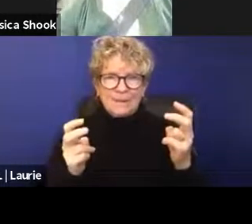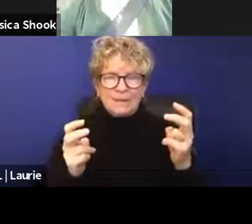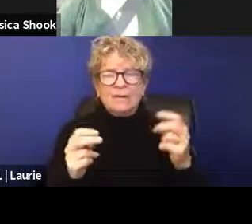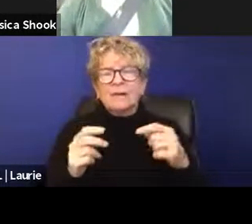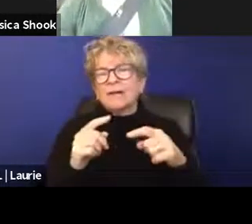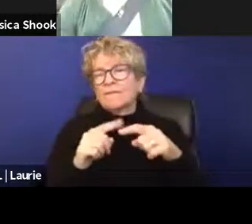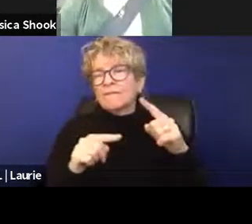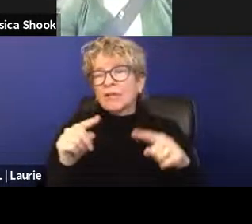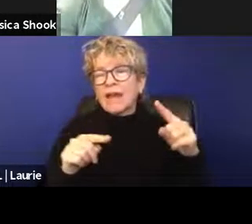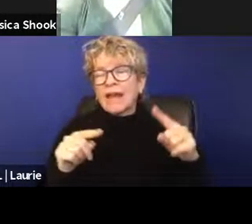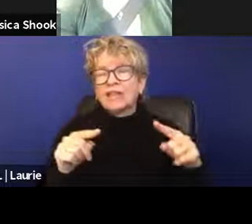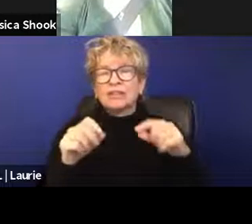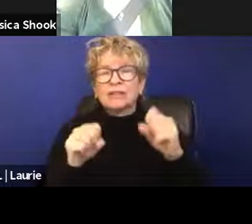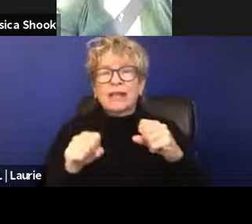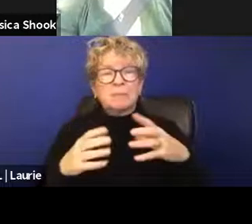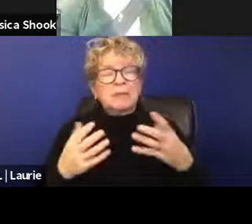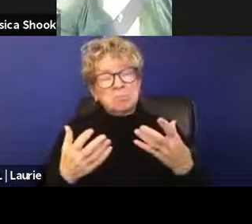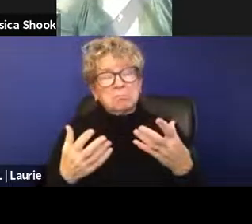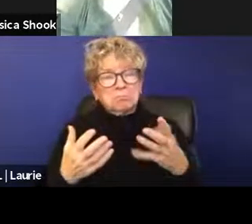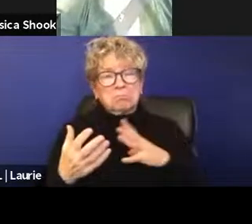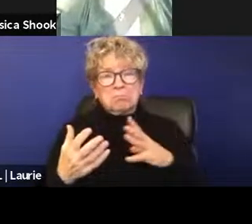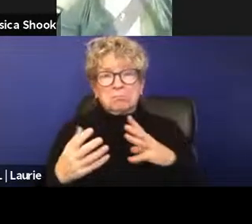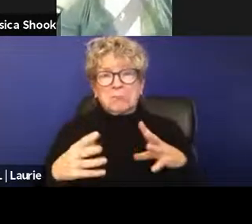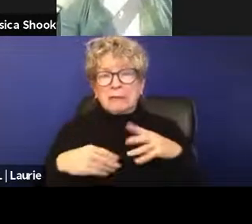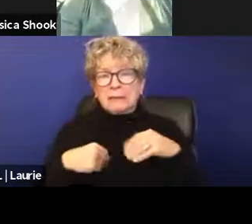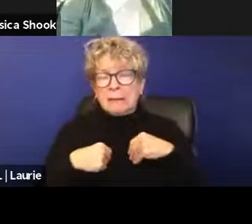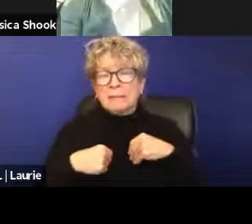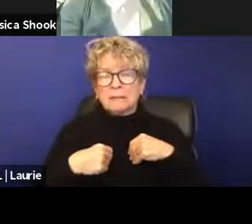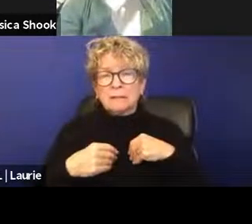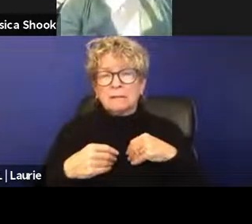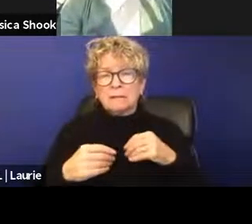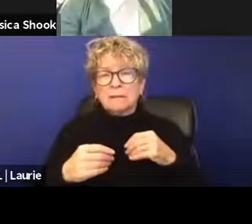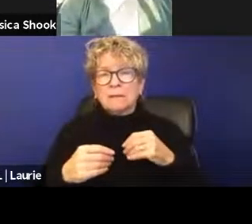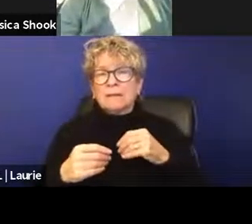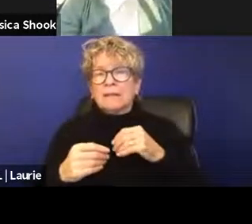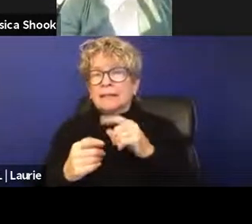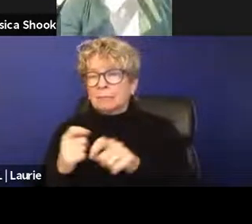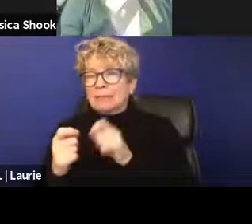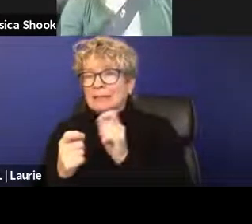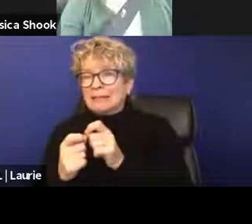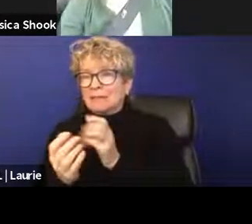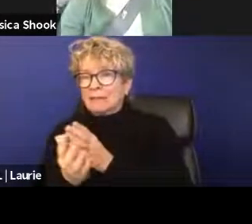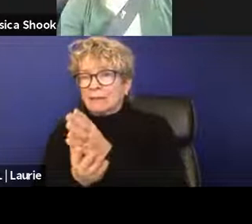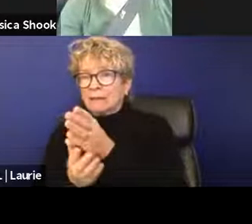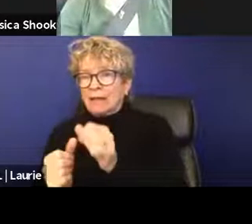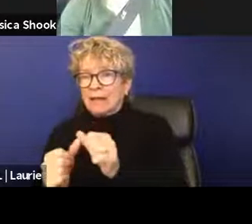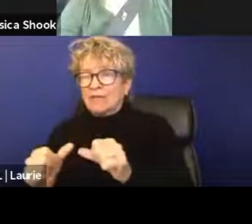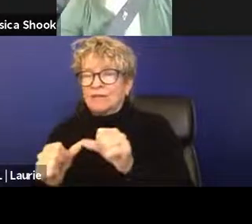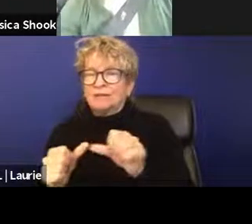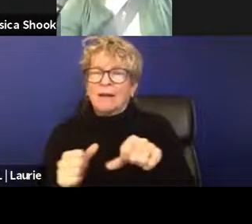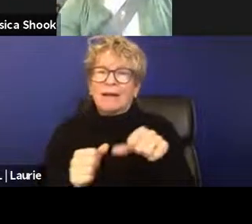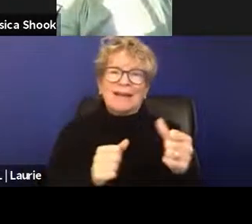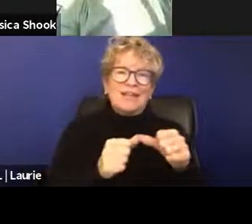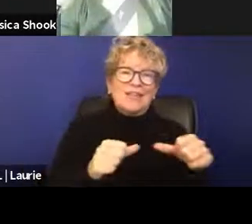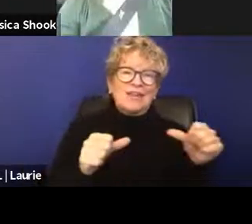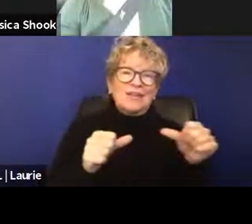be accepted and acknowledged in some areas. And then there could be other areas for